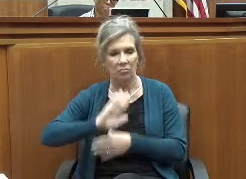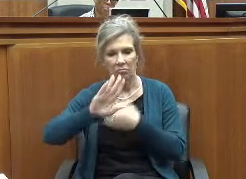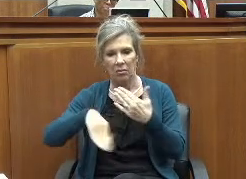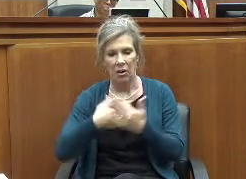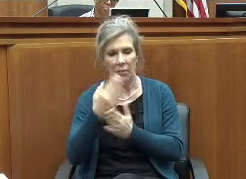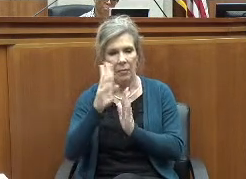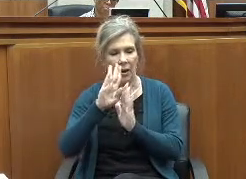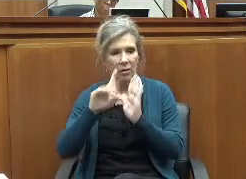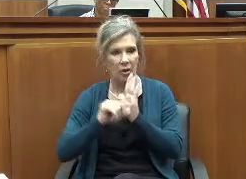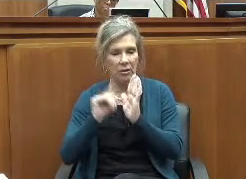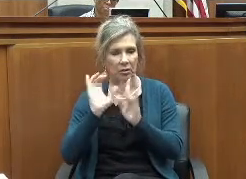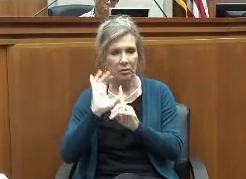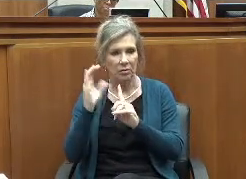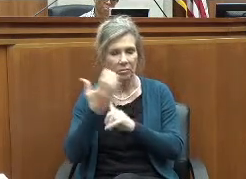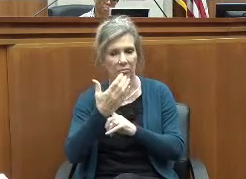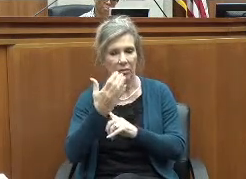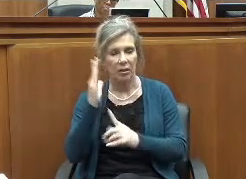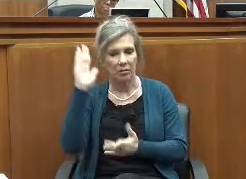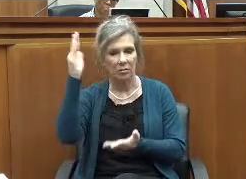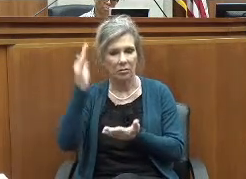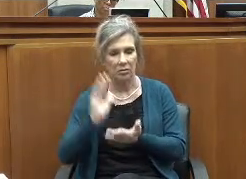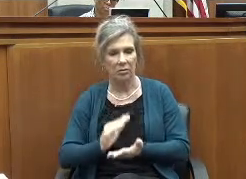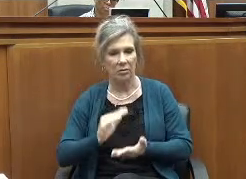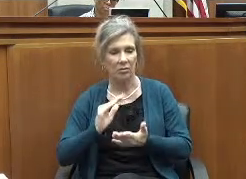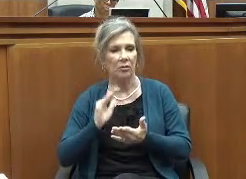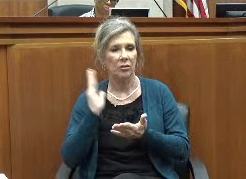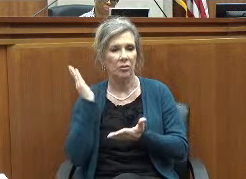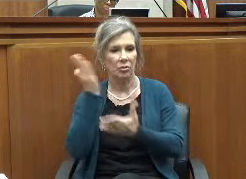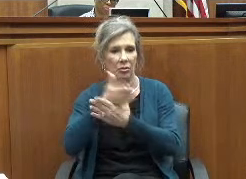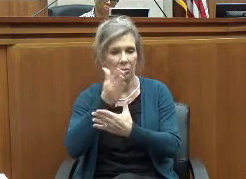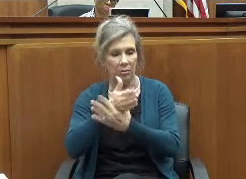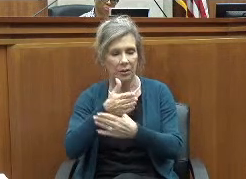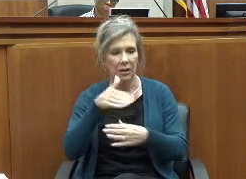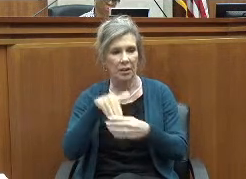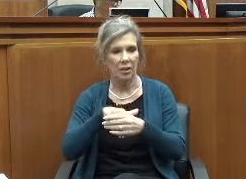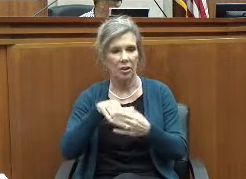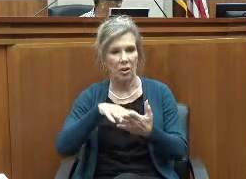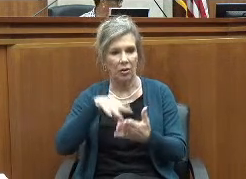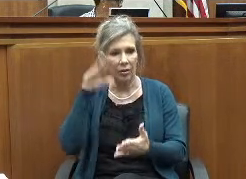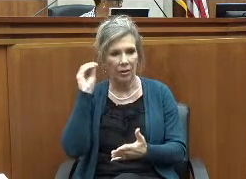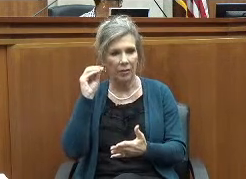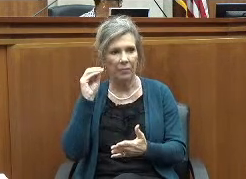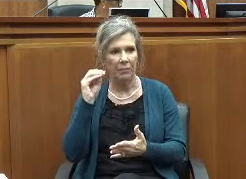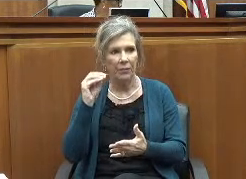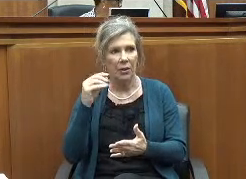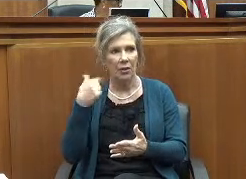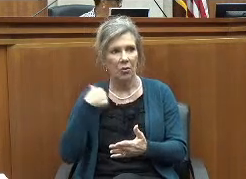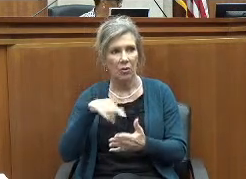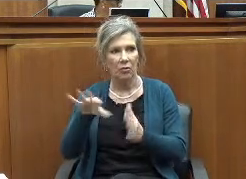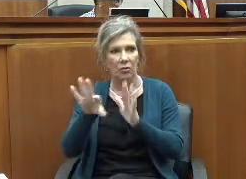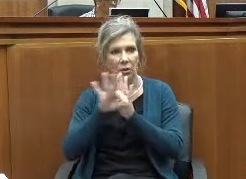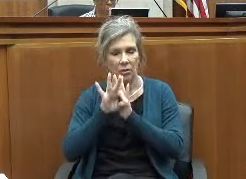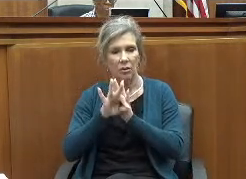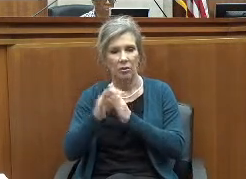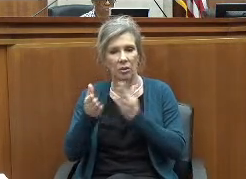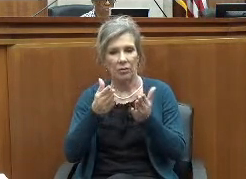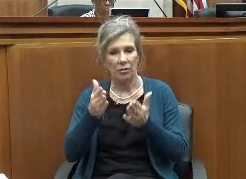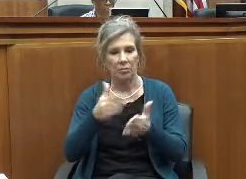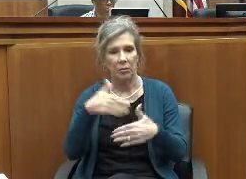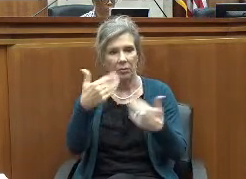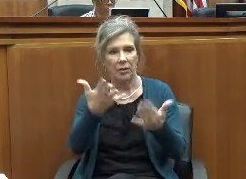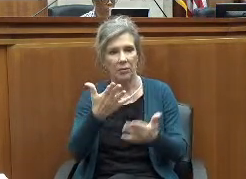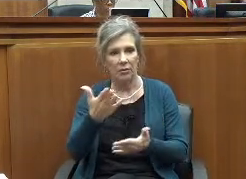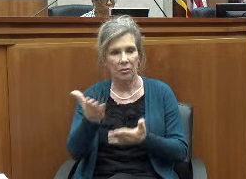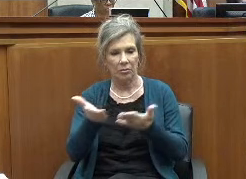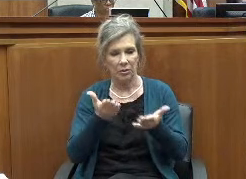mitigates disruptions in learning. The board has chosen a proven education service provider that will serve at the discretion of the